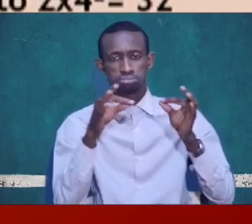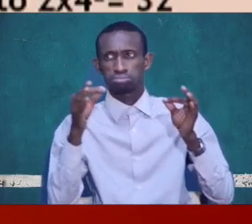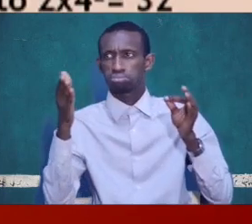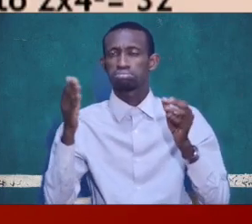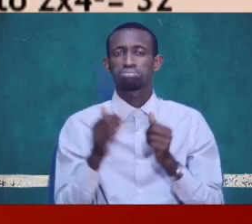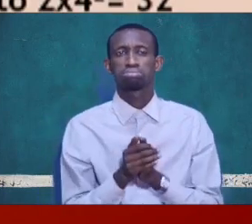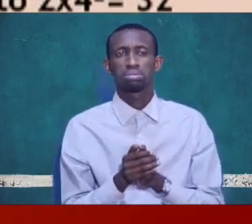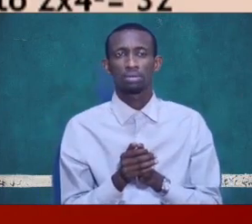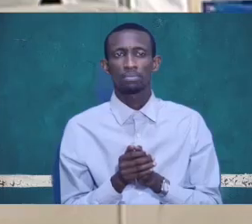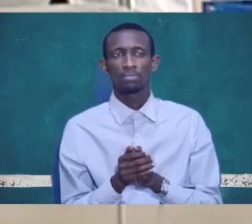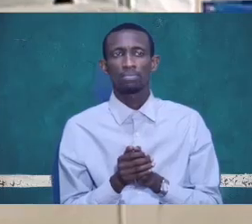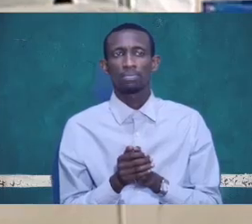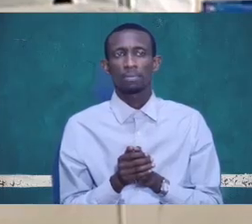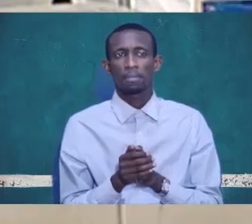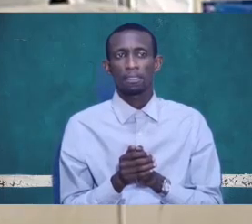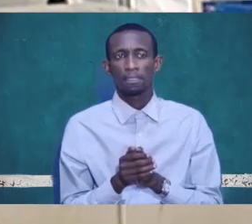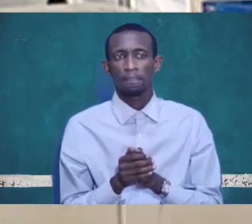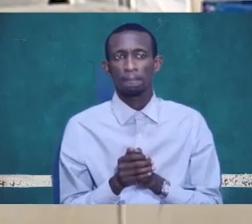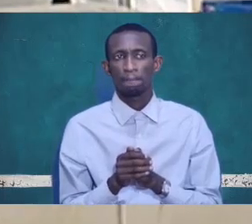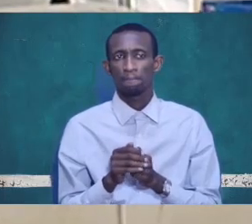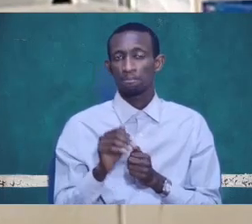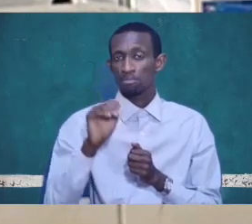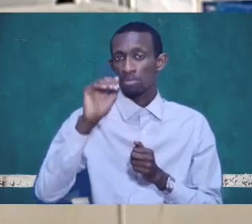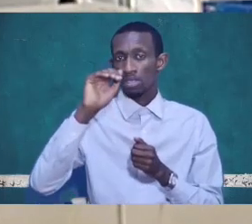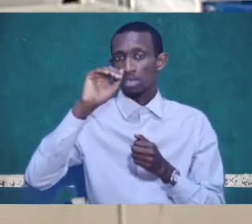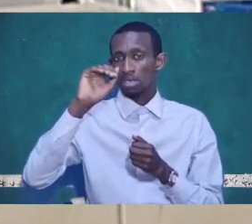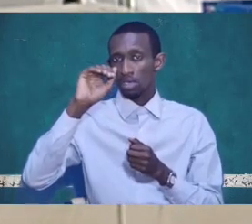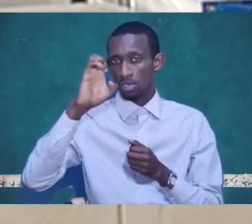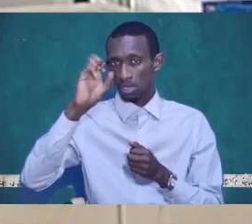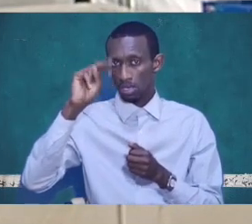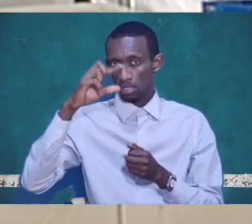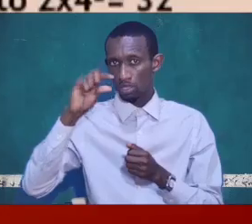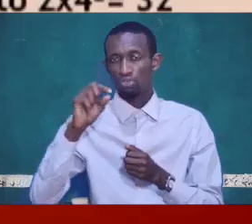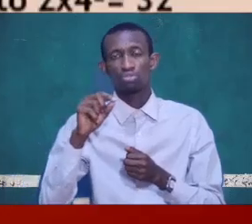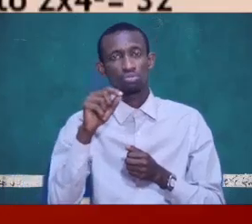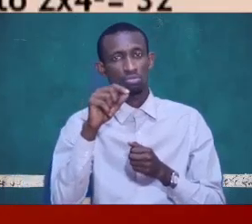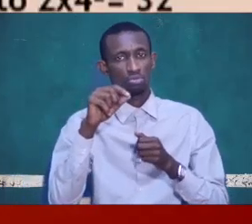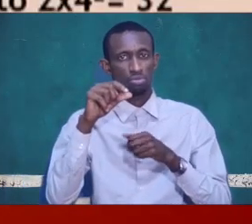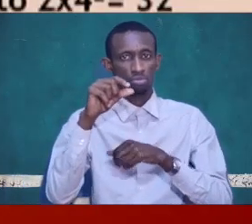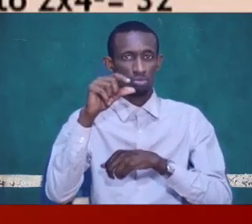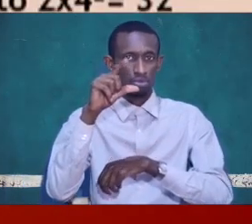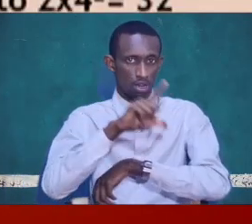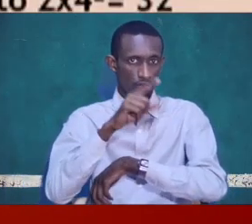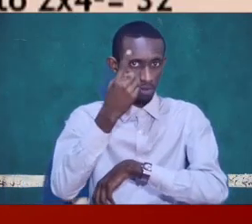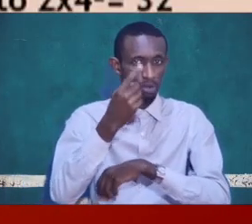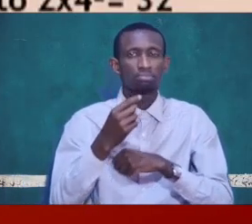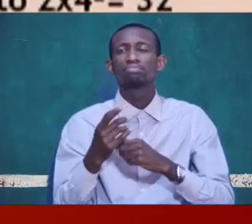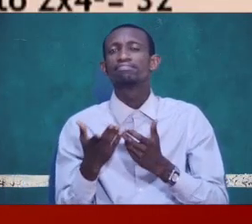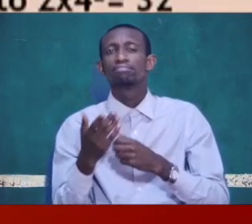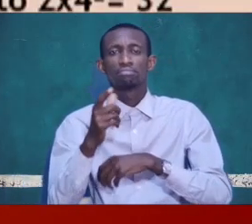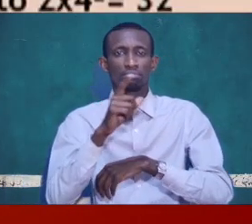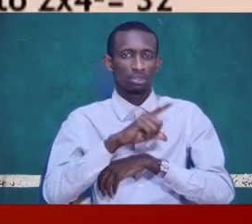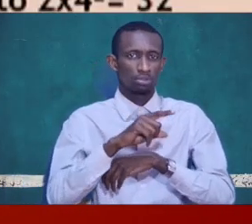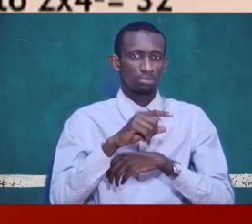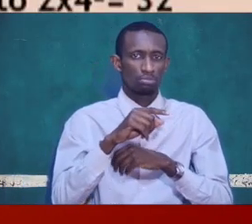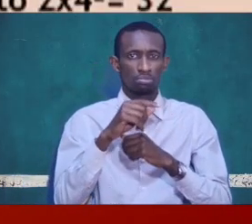1. This is the nucleus. This is energy level number 1, which can also be called K. This